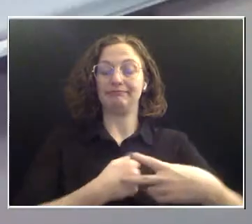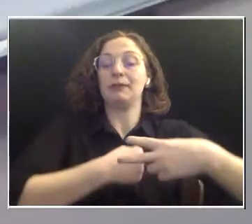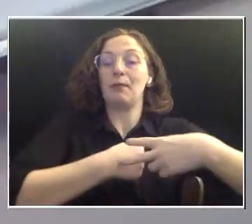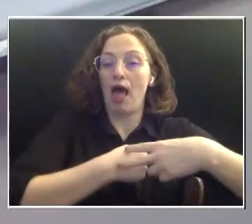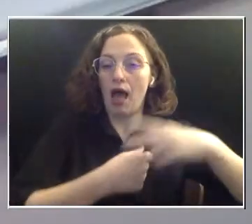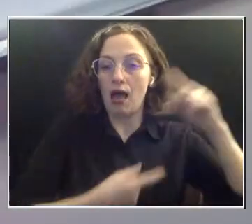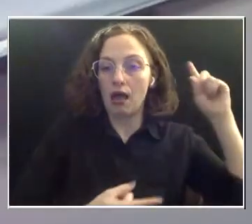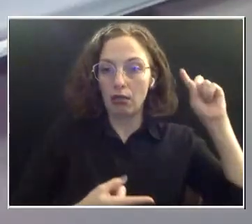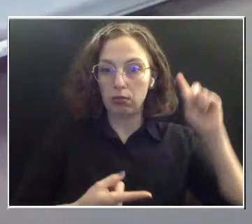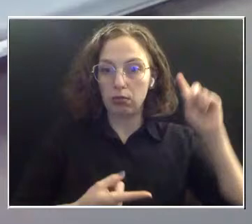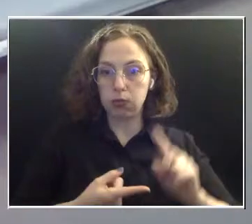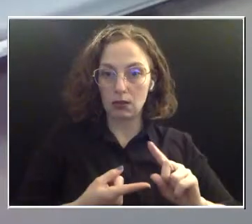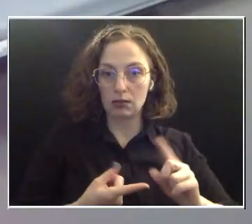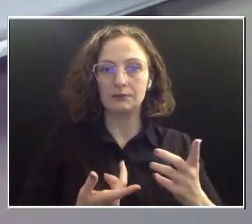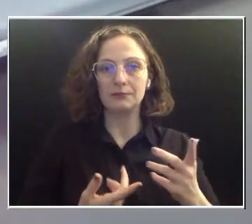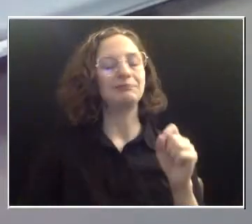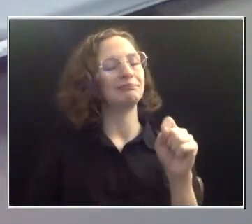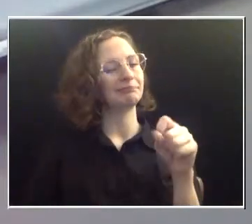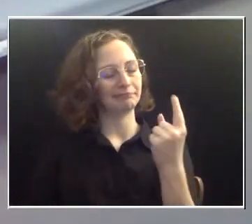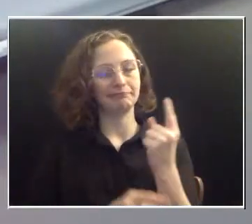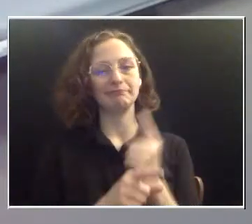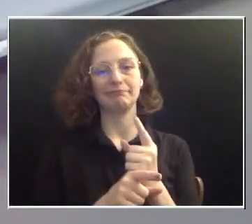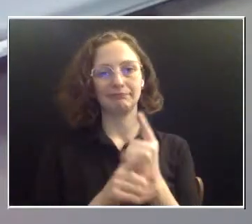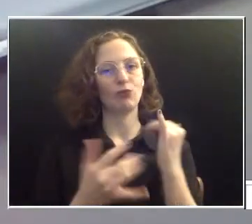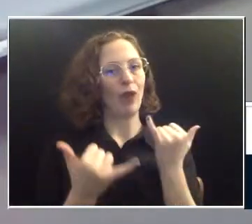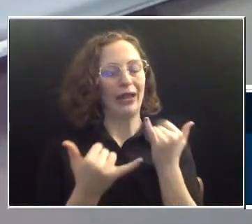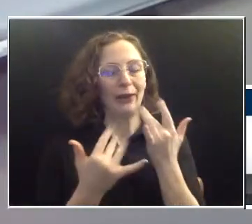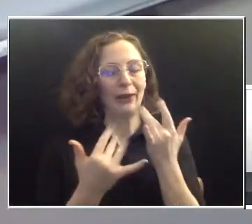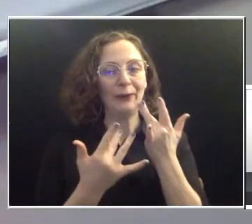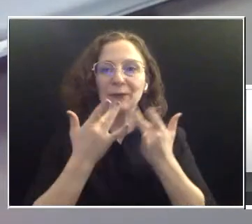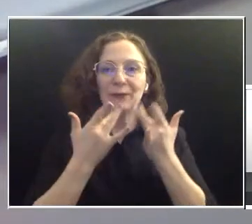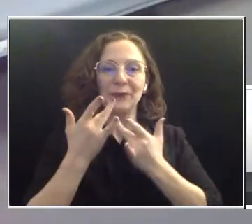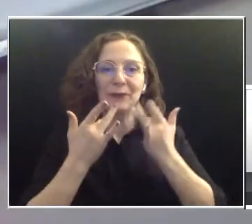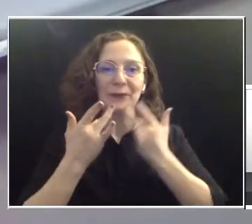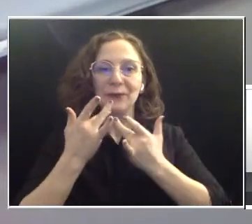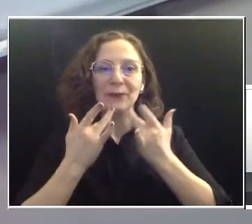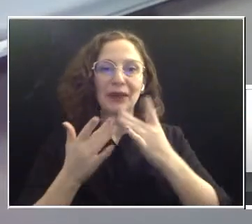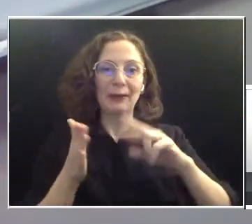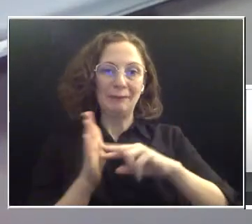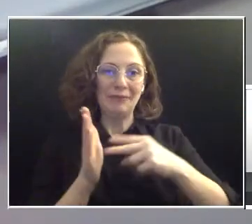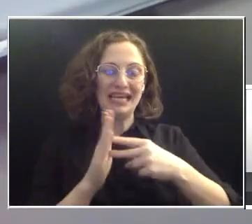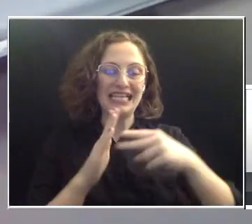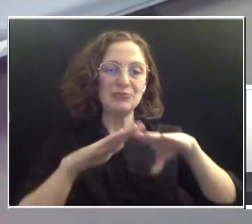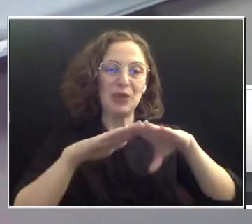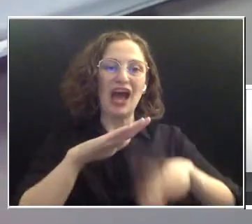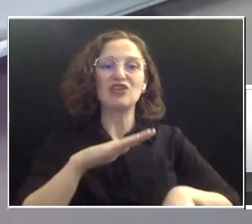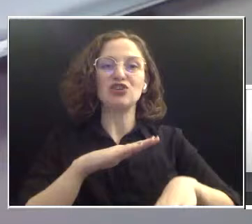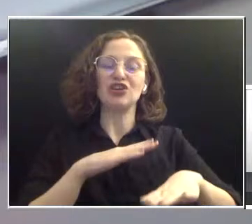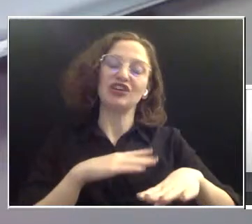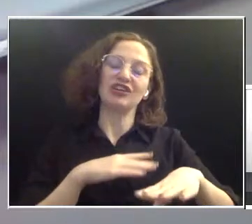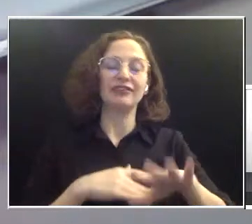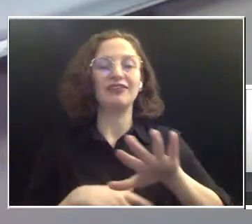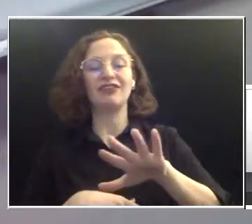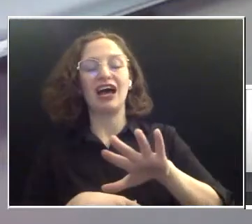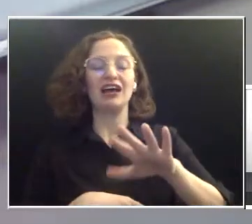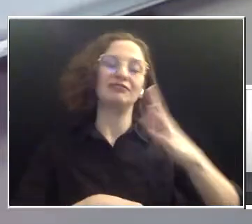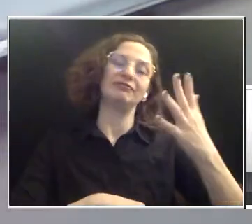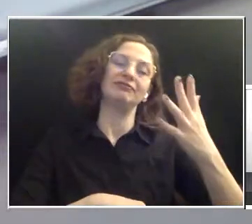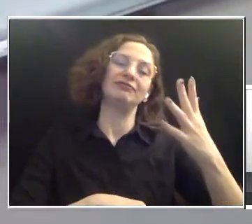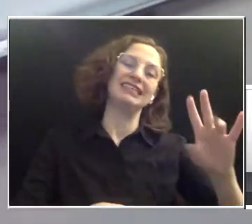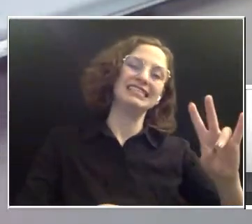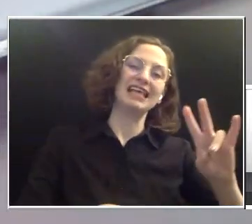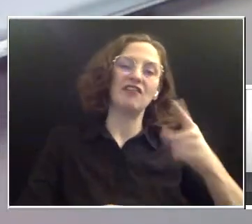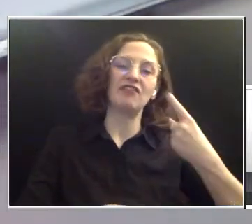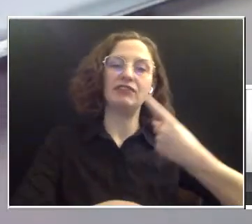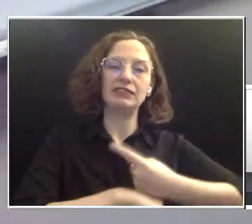so unfortunately, we're still in a state of shortage. Technically, that means we're under the ideal 5 to 7 day inventory. So we've been